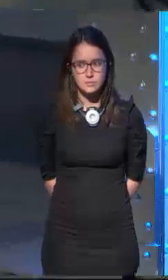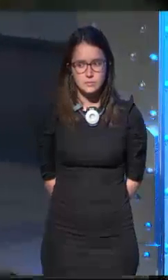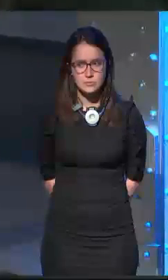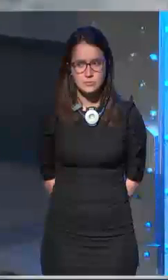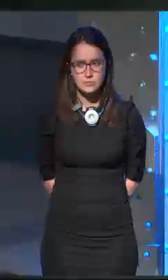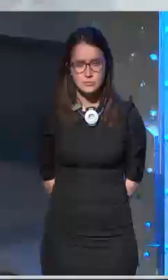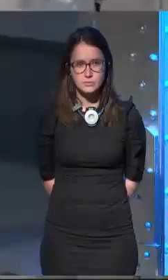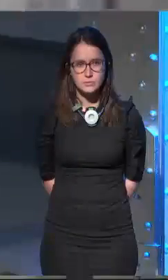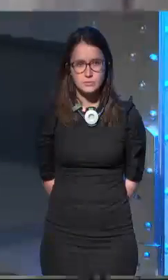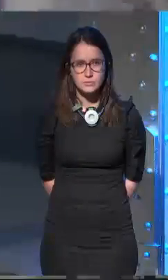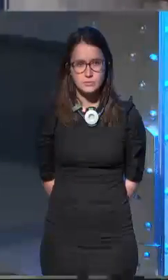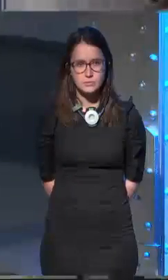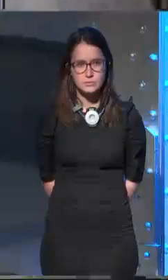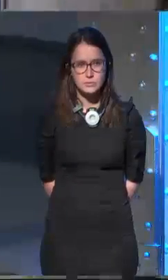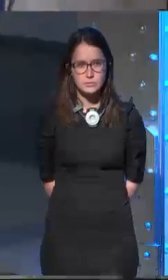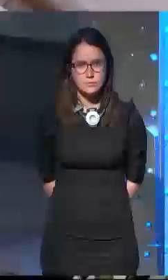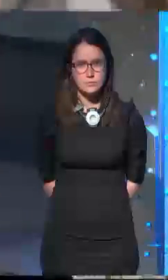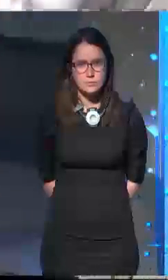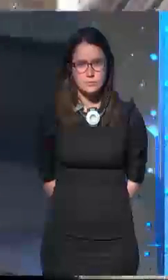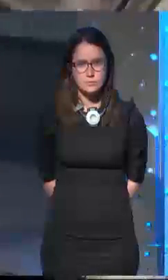the time, it seemed like a giant leap.